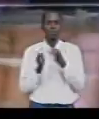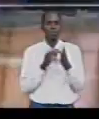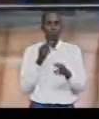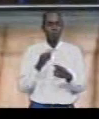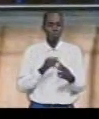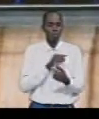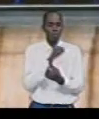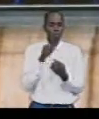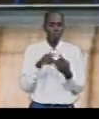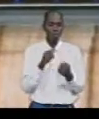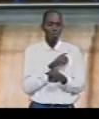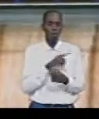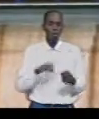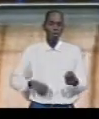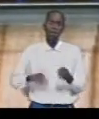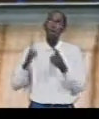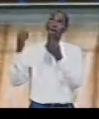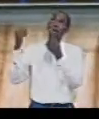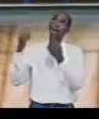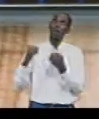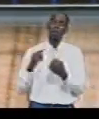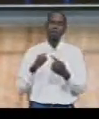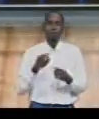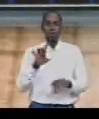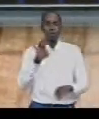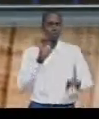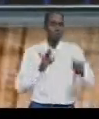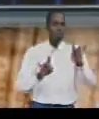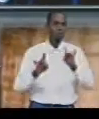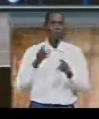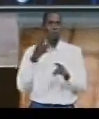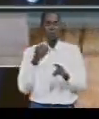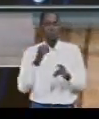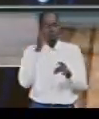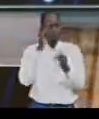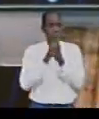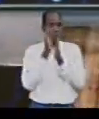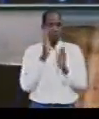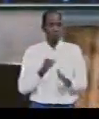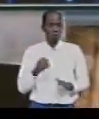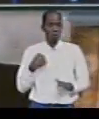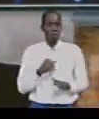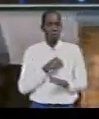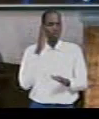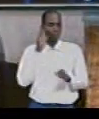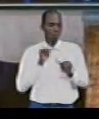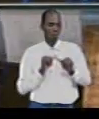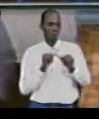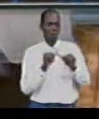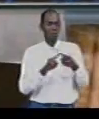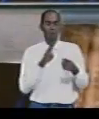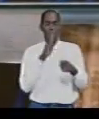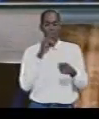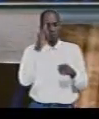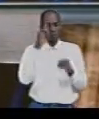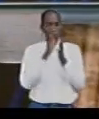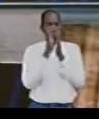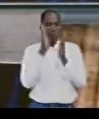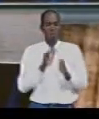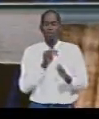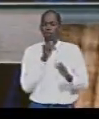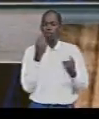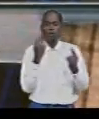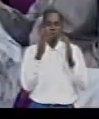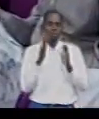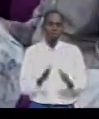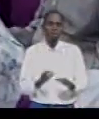take away the saints, well, will remain saints, will not have gone back to be sinners in